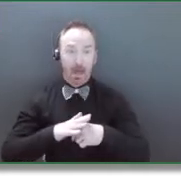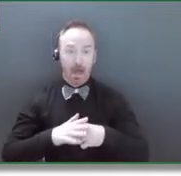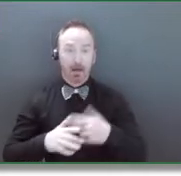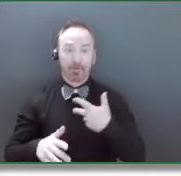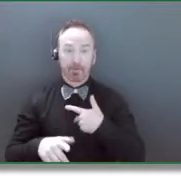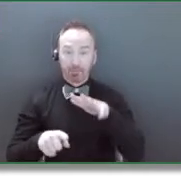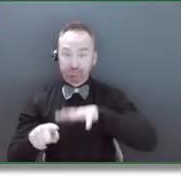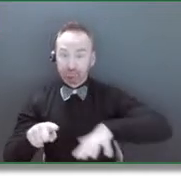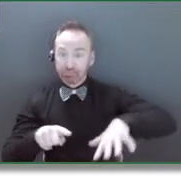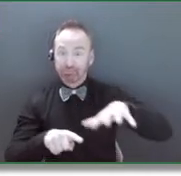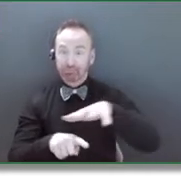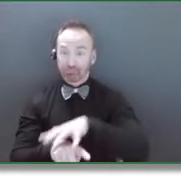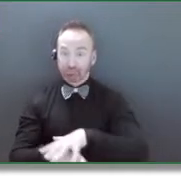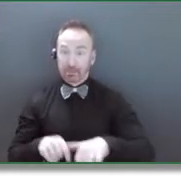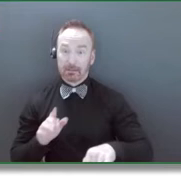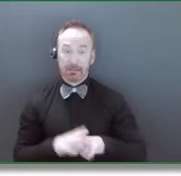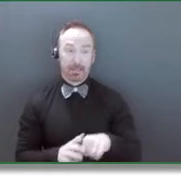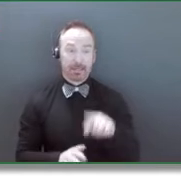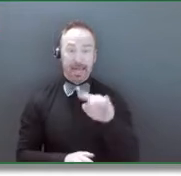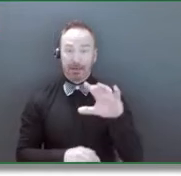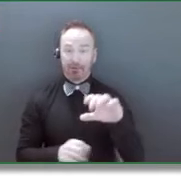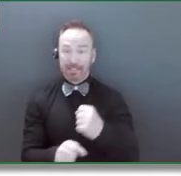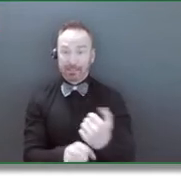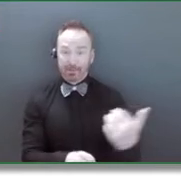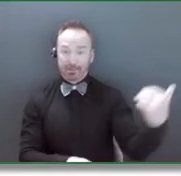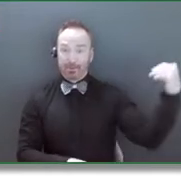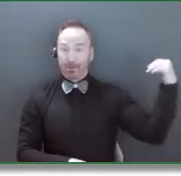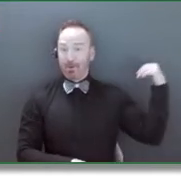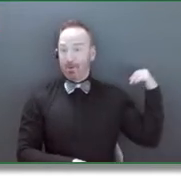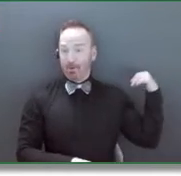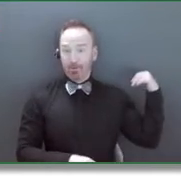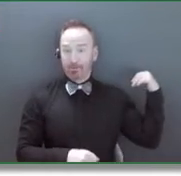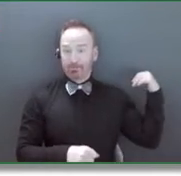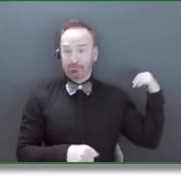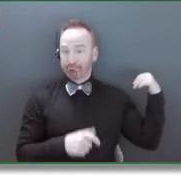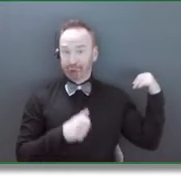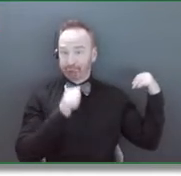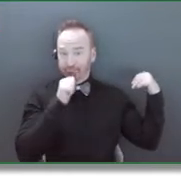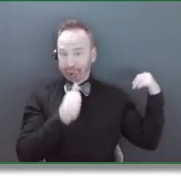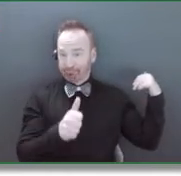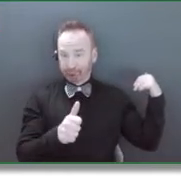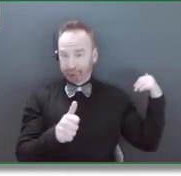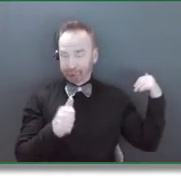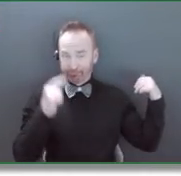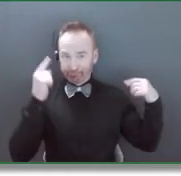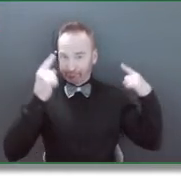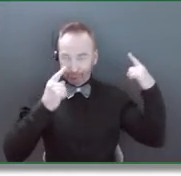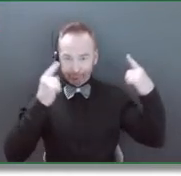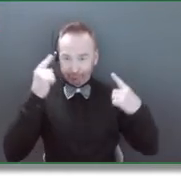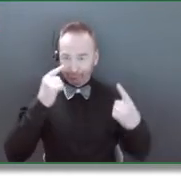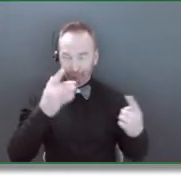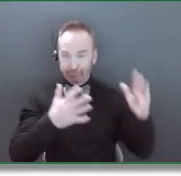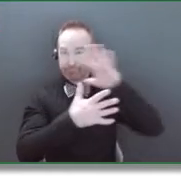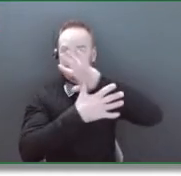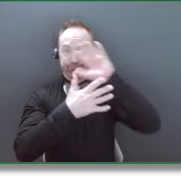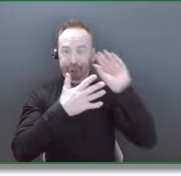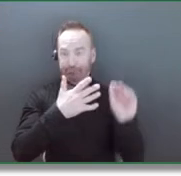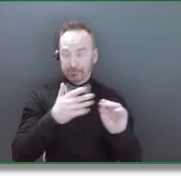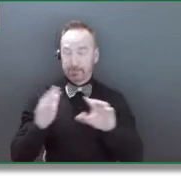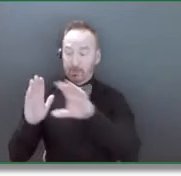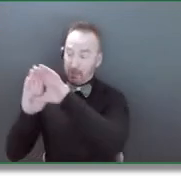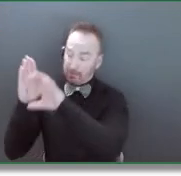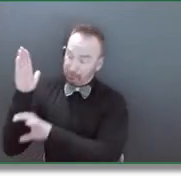20th century. So the whole constitution in itself leaves the environment out. So